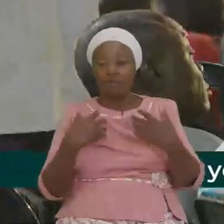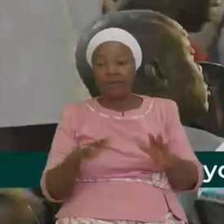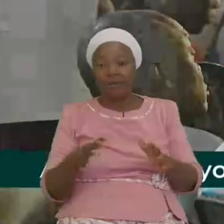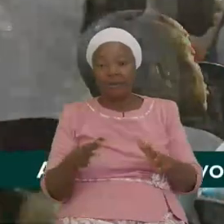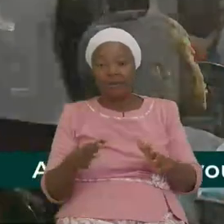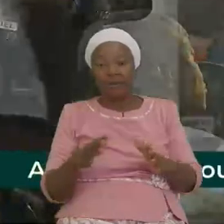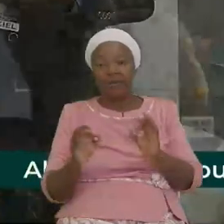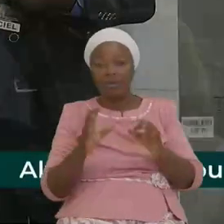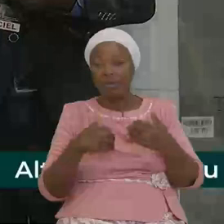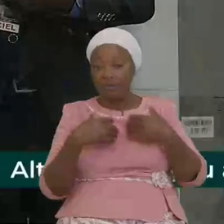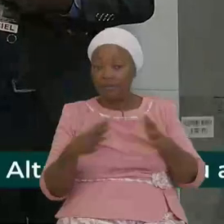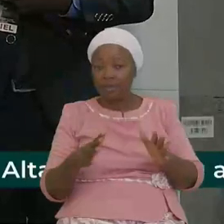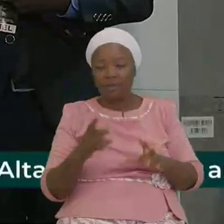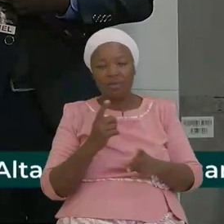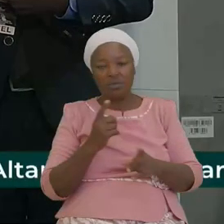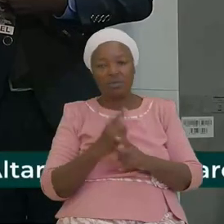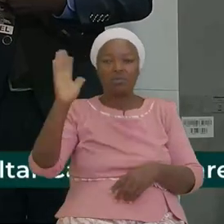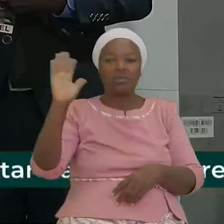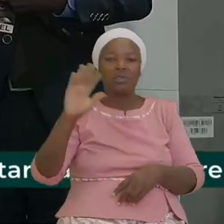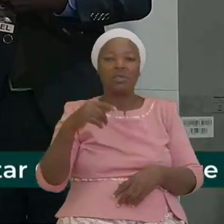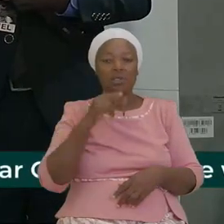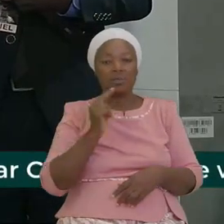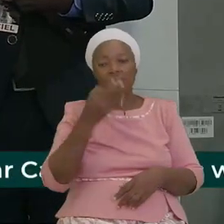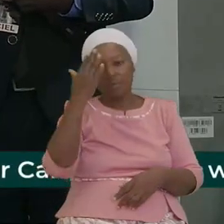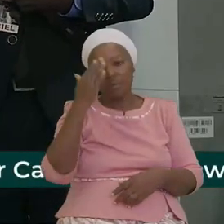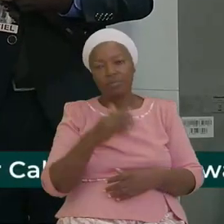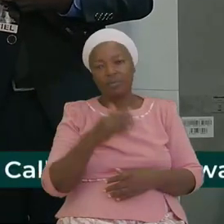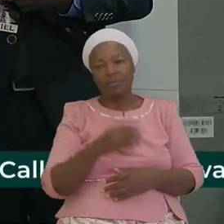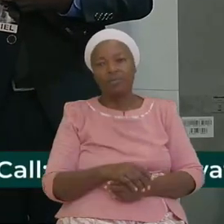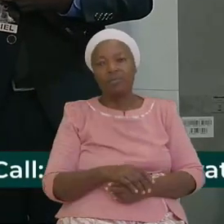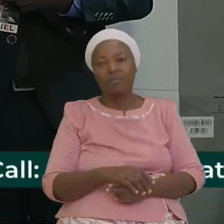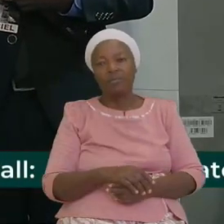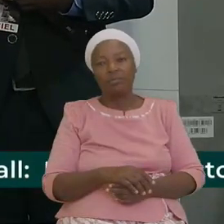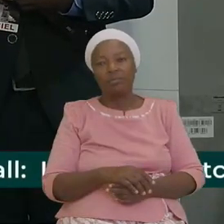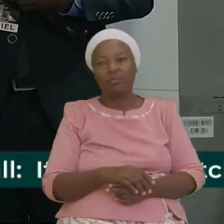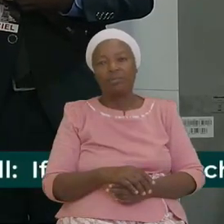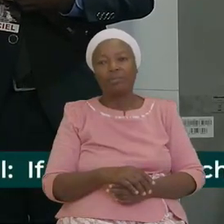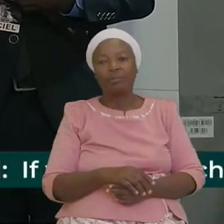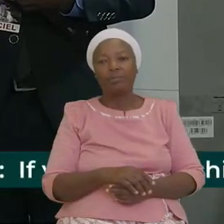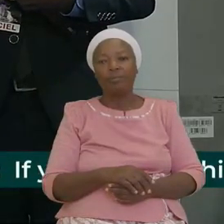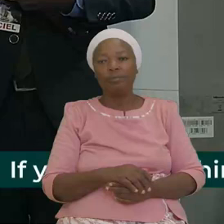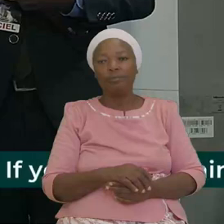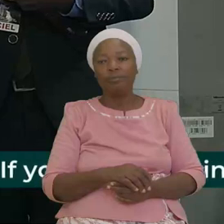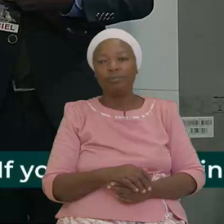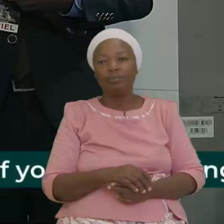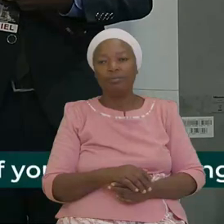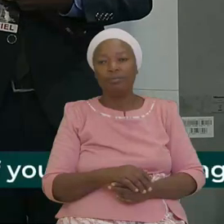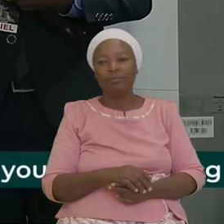Please, counselor, if you are done, just wave your hand and signify to us.